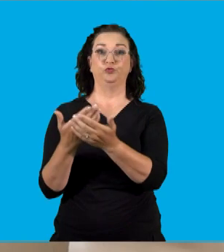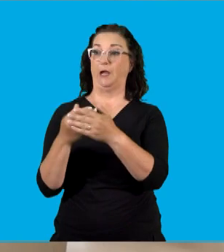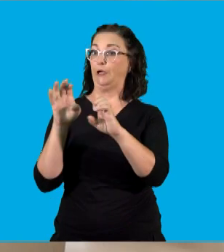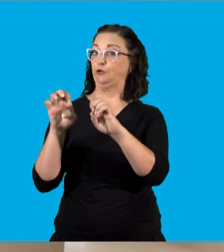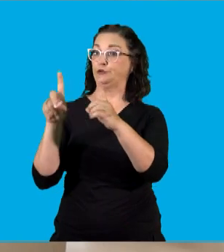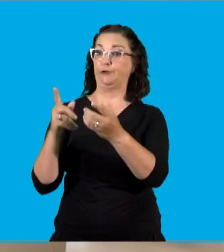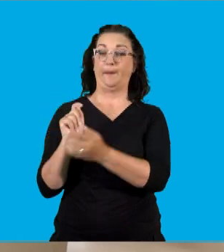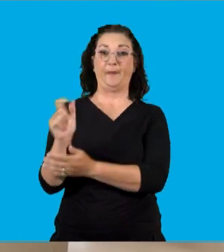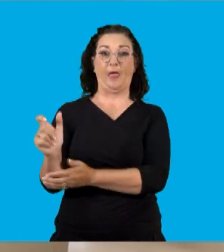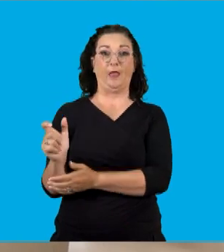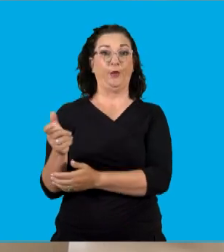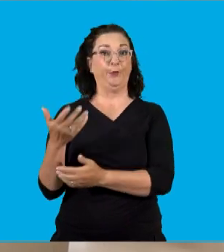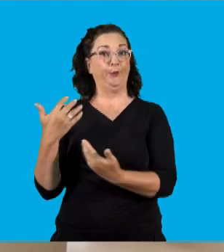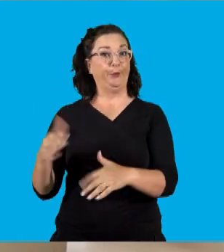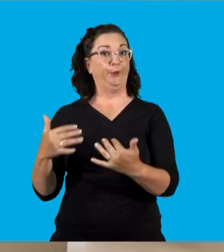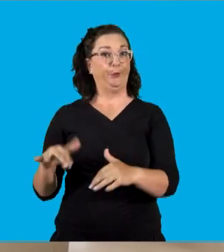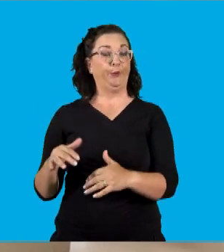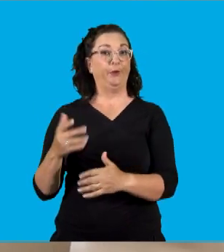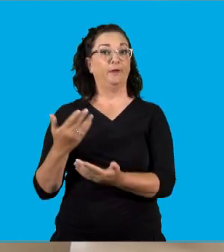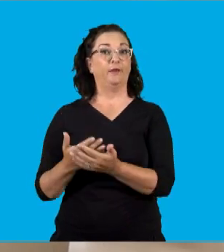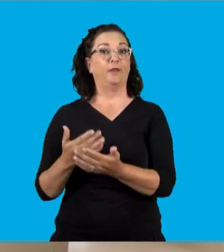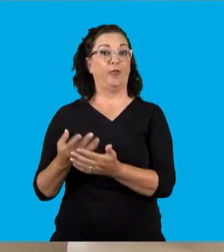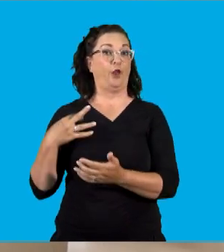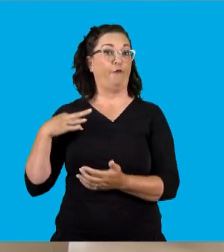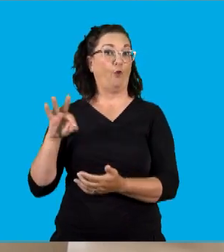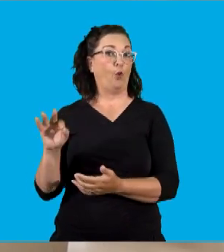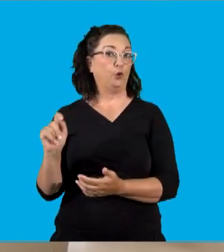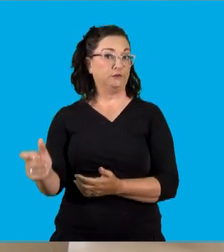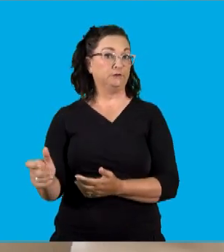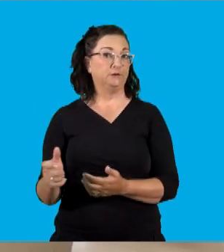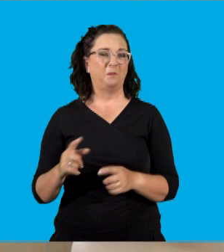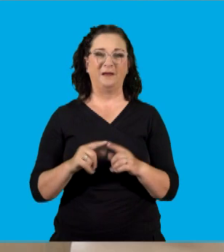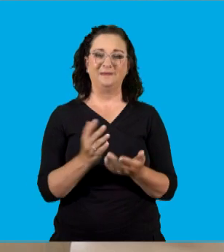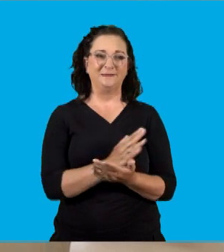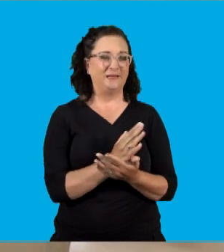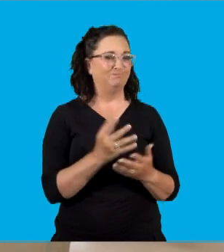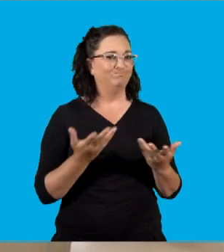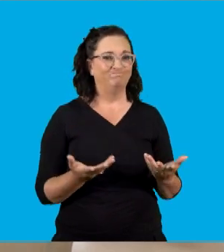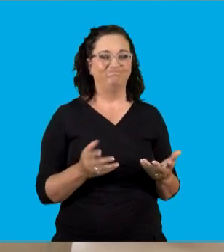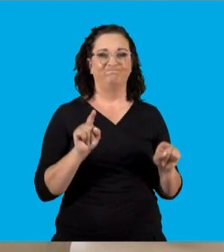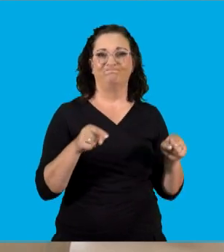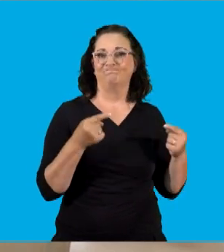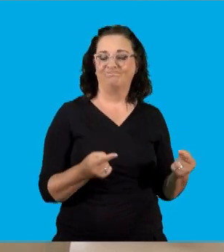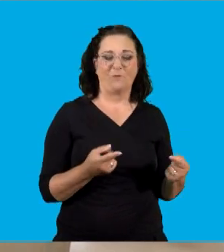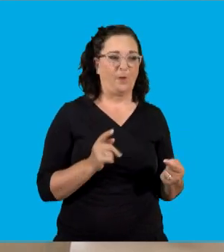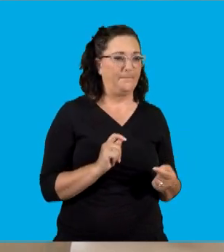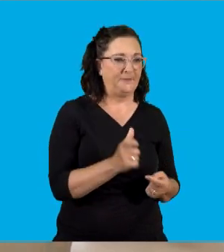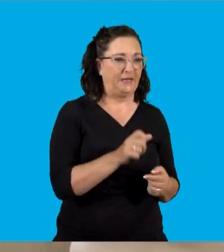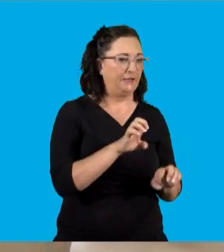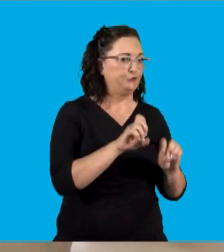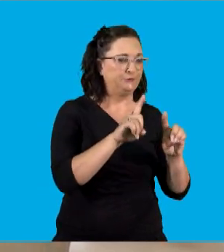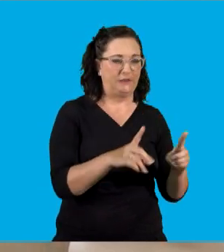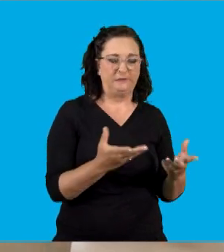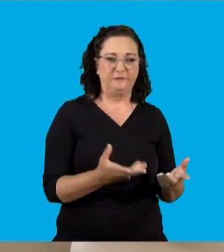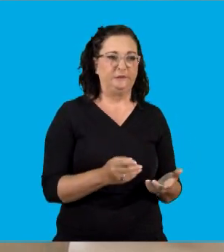afford quality education, while others, they cannot afford they don't have a basic income, they cannot afford